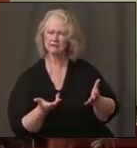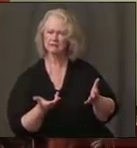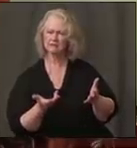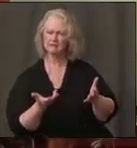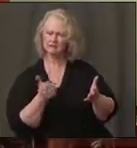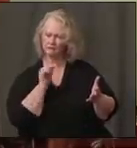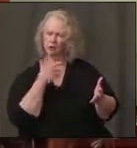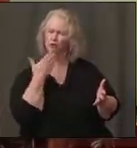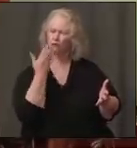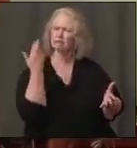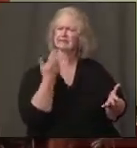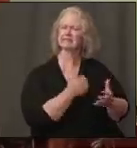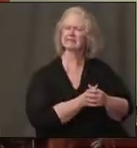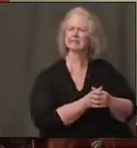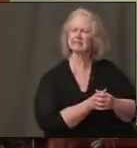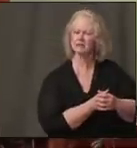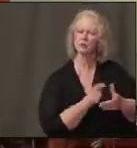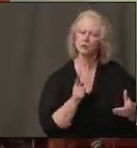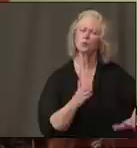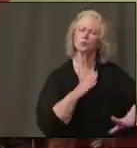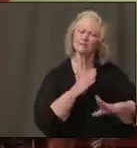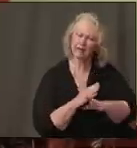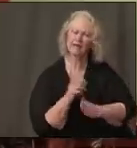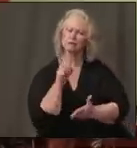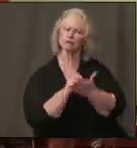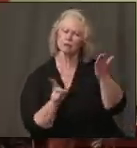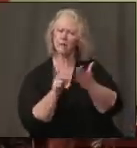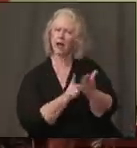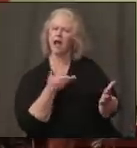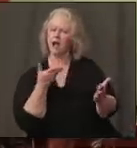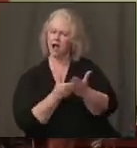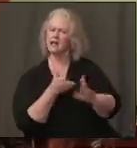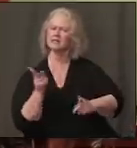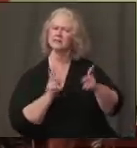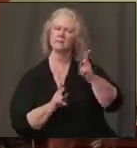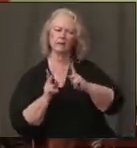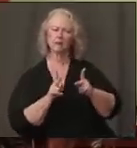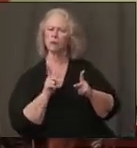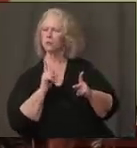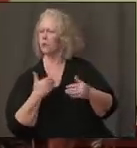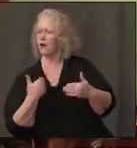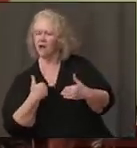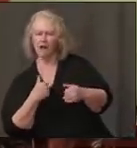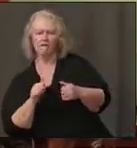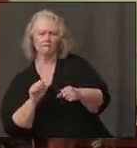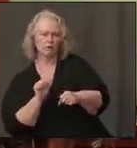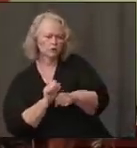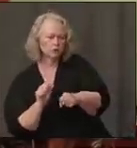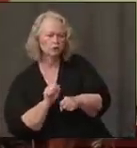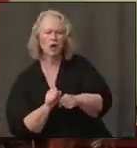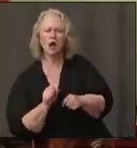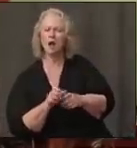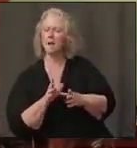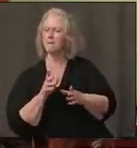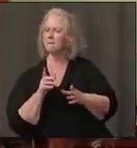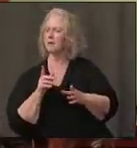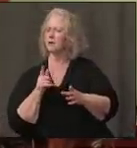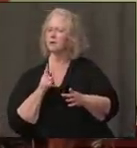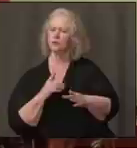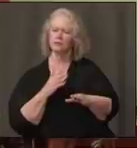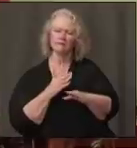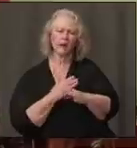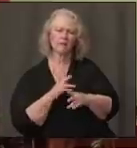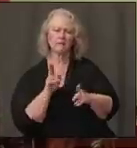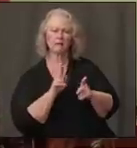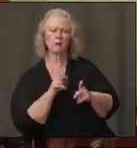for a very good reason, to prevent discrimination against people where they could hold jobs and to prevent people from using